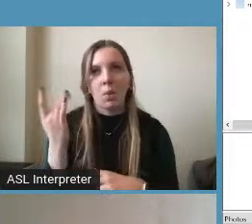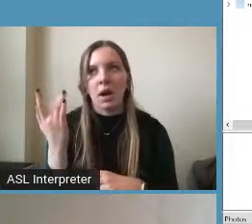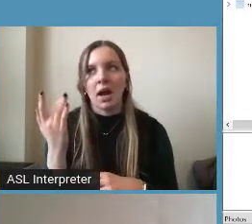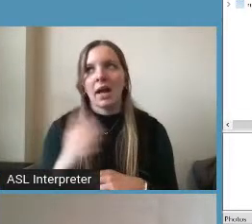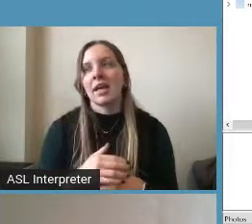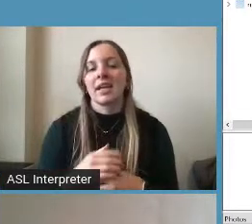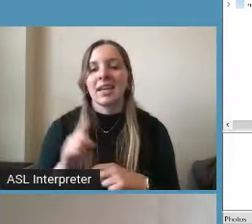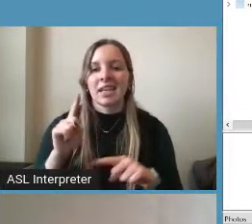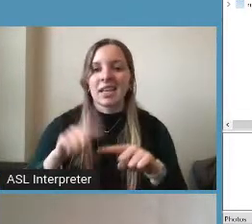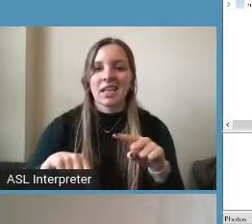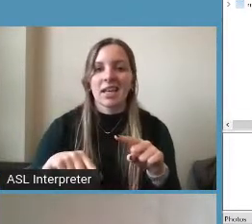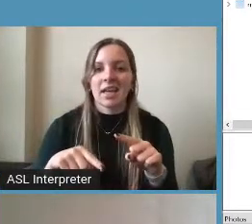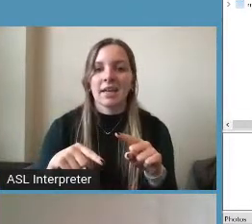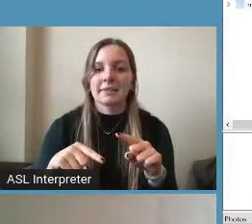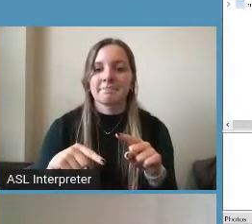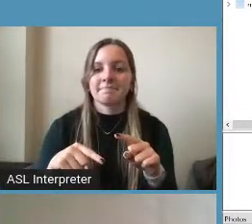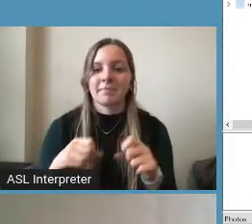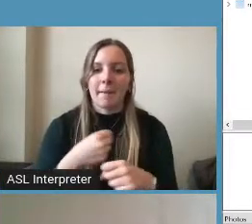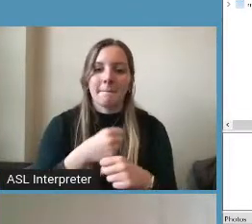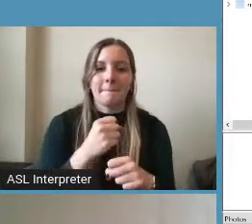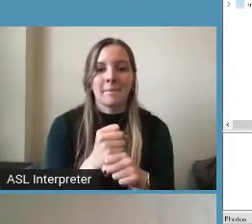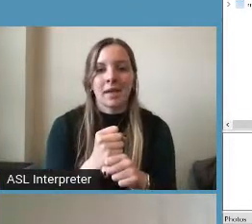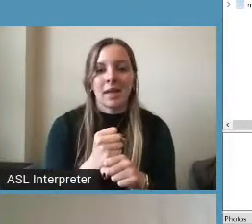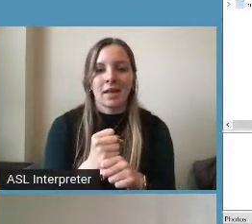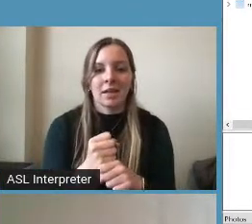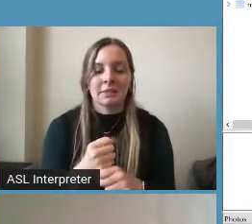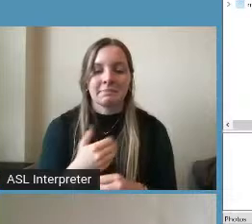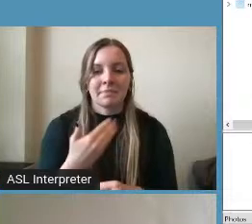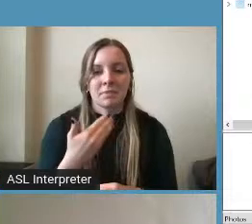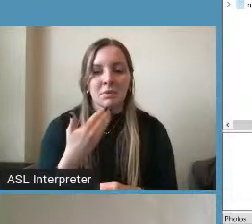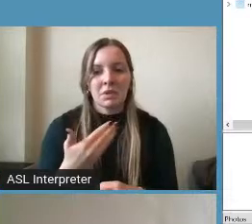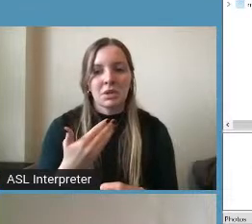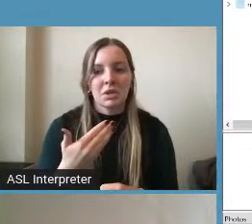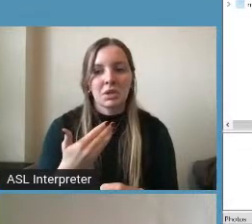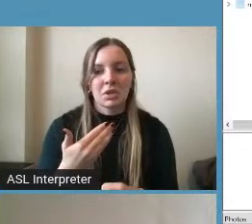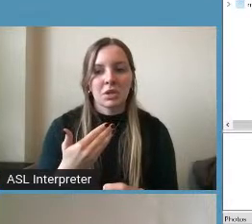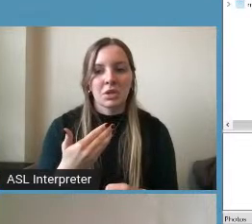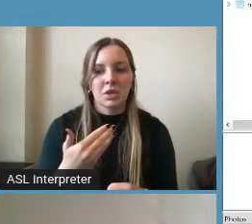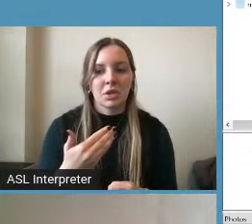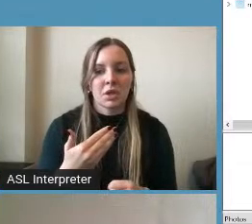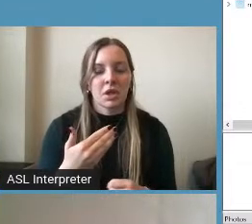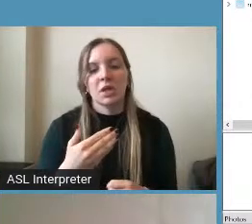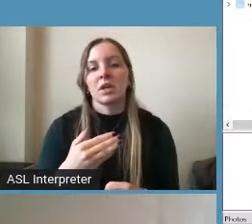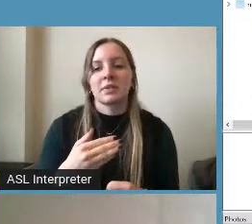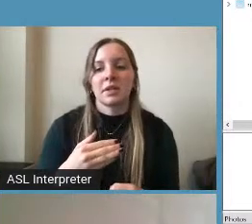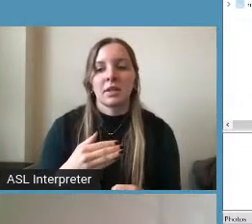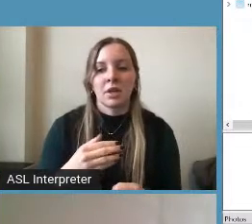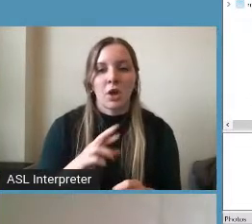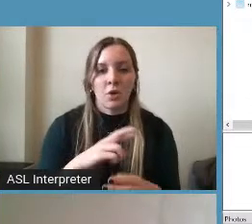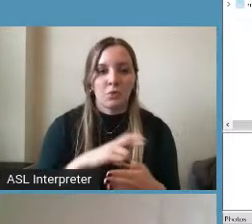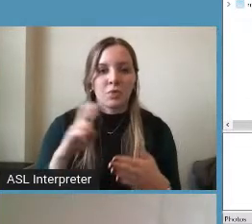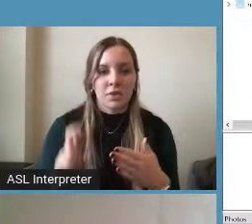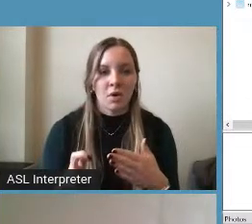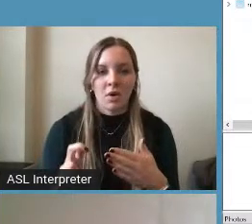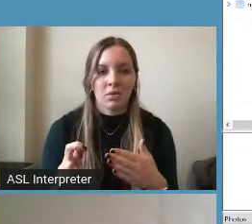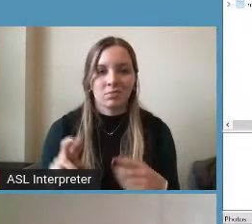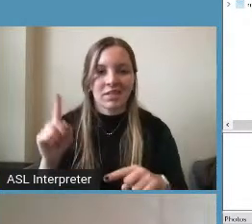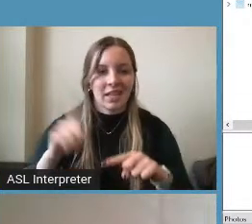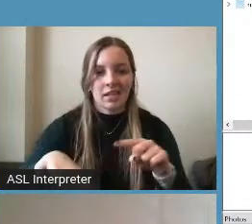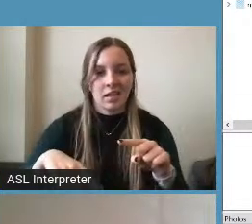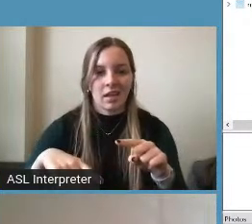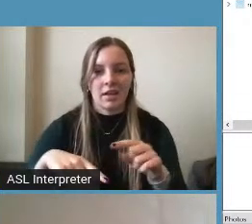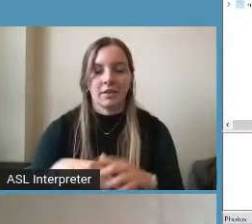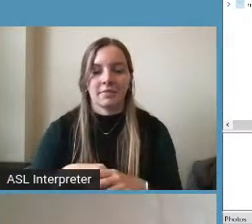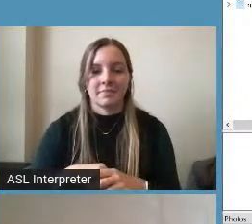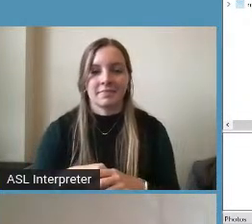of results. In fact, we go so far as to say, if you can't answer those questions, you shouldn't be doing it. You should go back and figure out